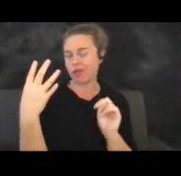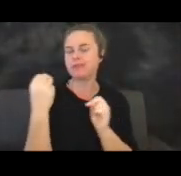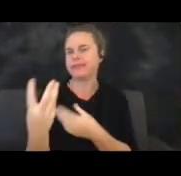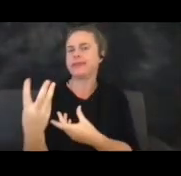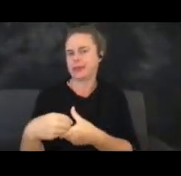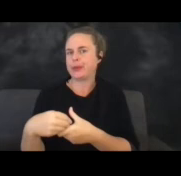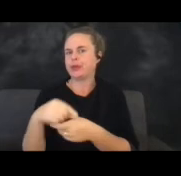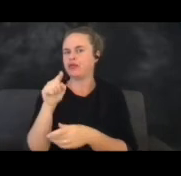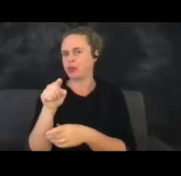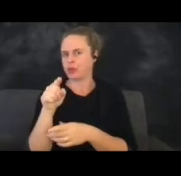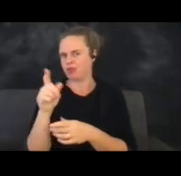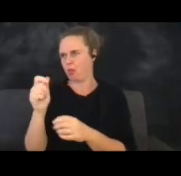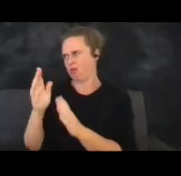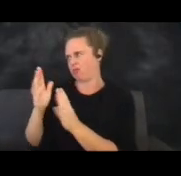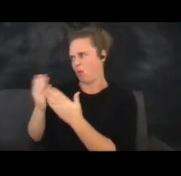view will be recorded for